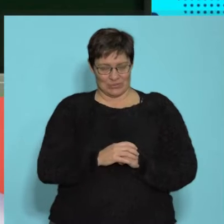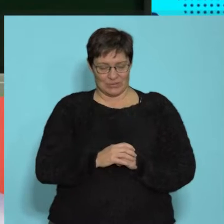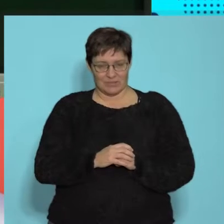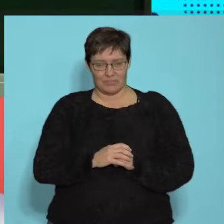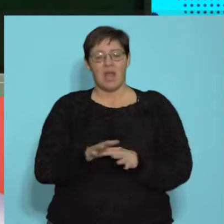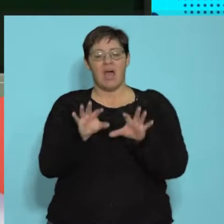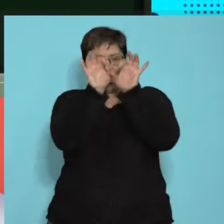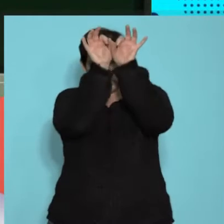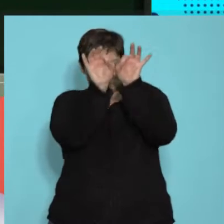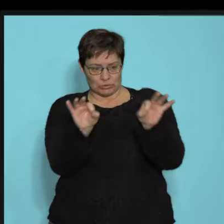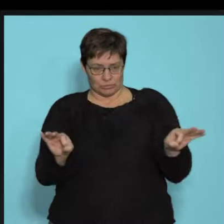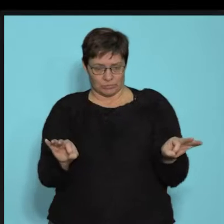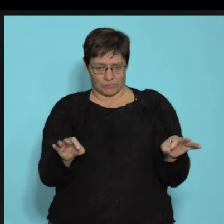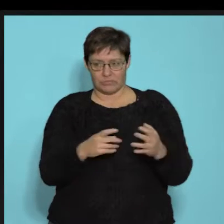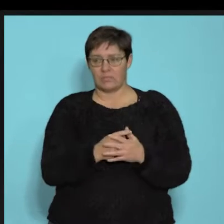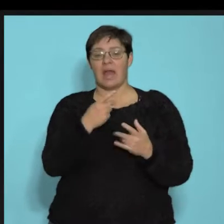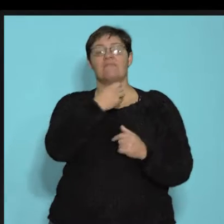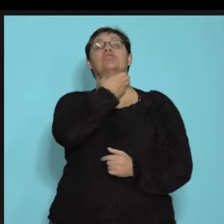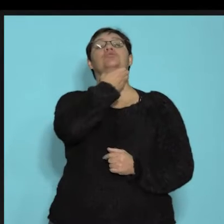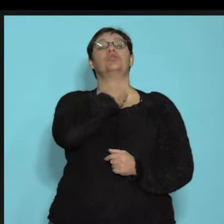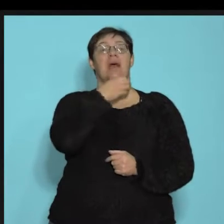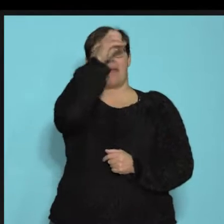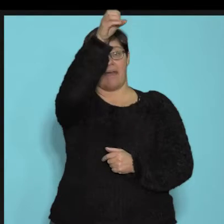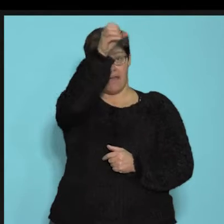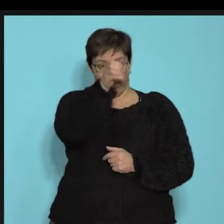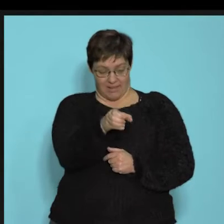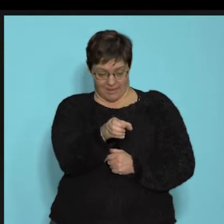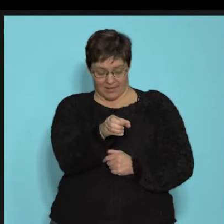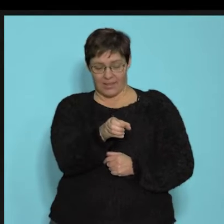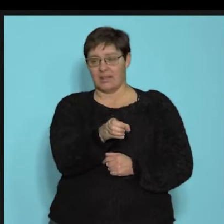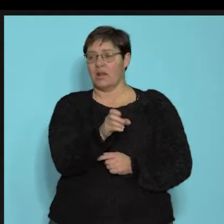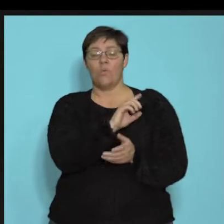the tubes here. So here's my trachea, and what